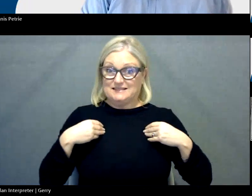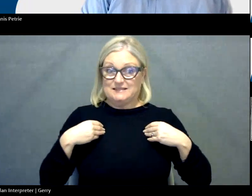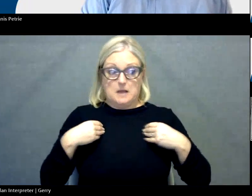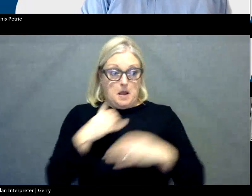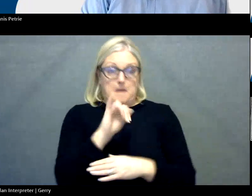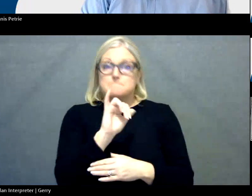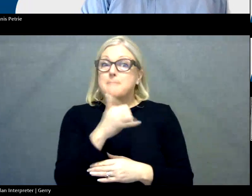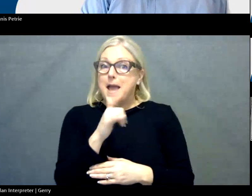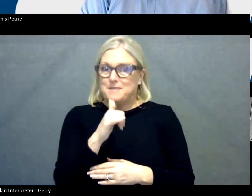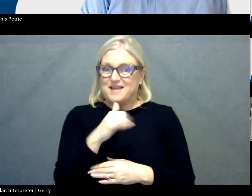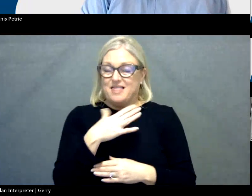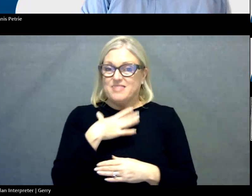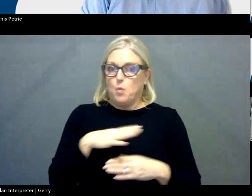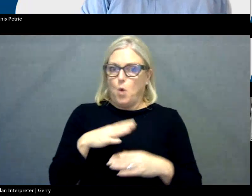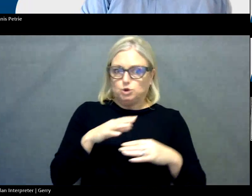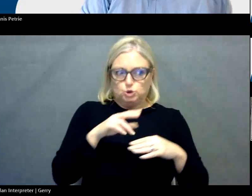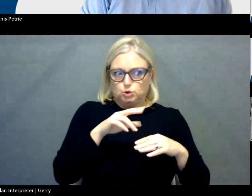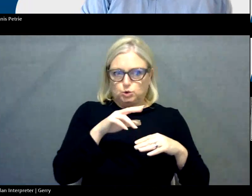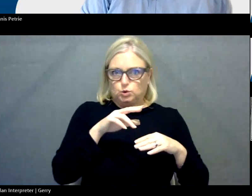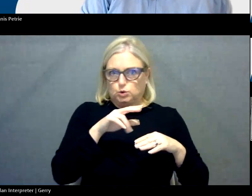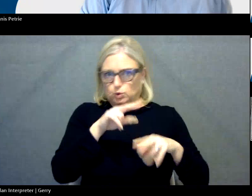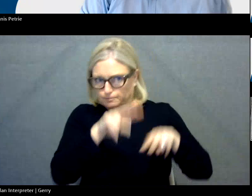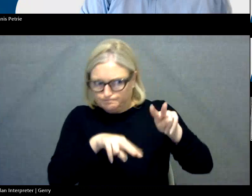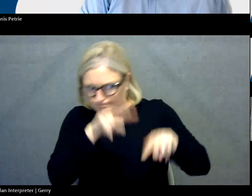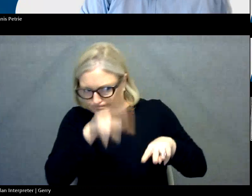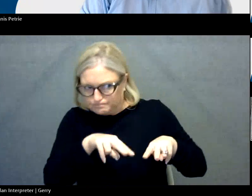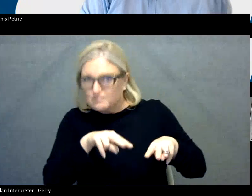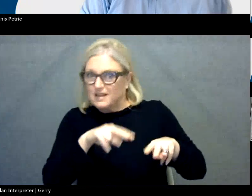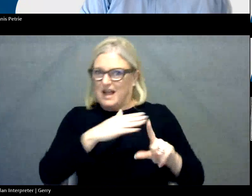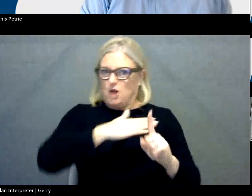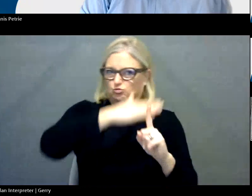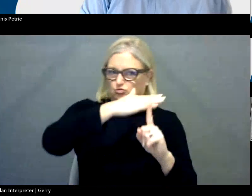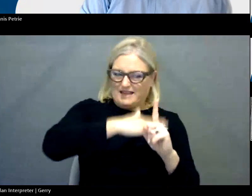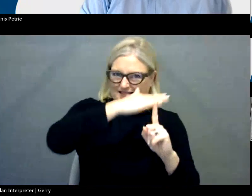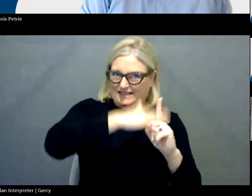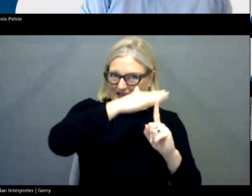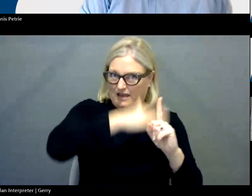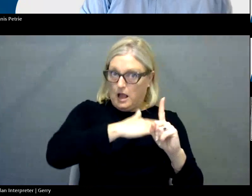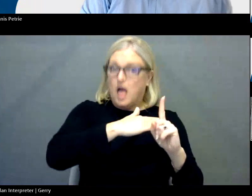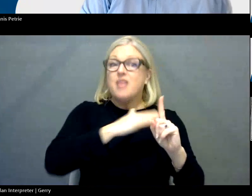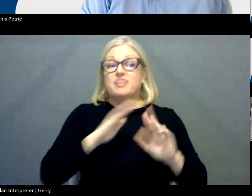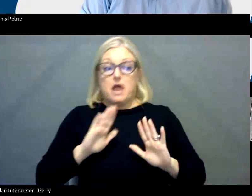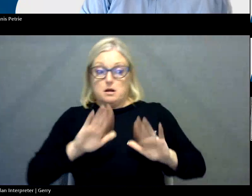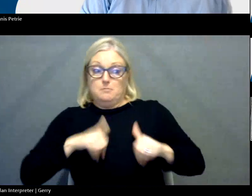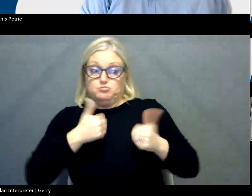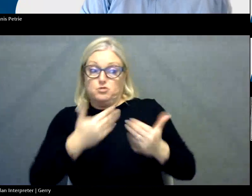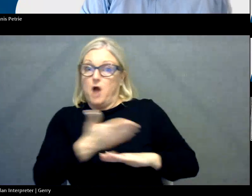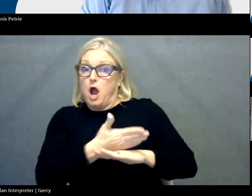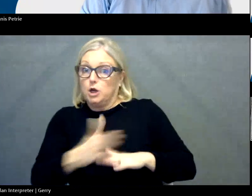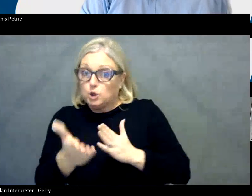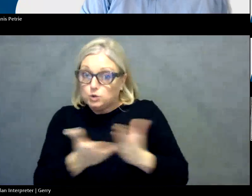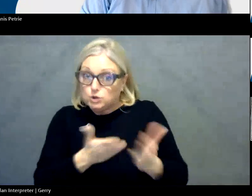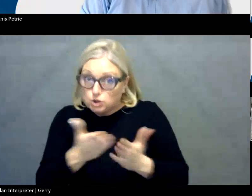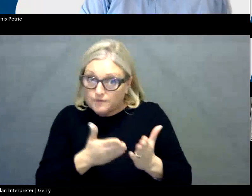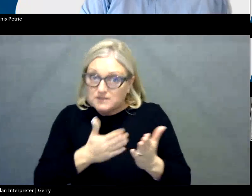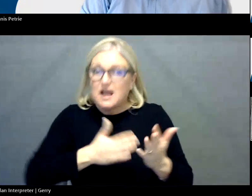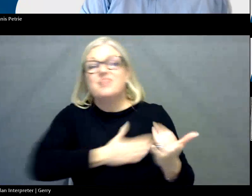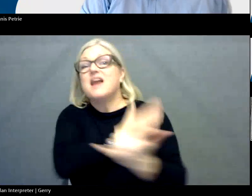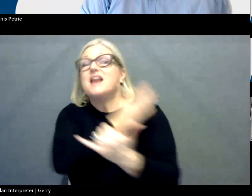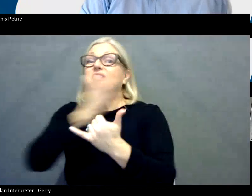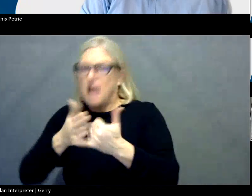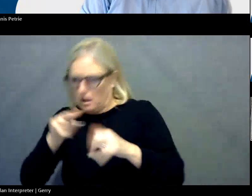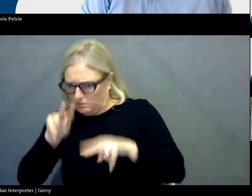specific survey for that. So if it's collected by your agency or your provider, anything new that comes up, you've immediately got a